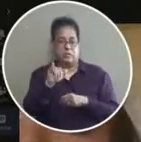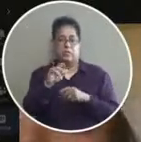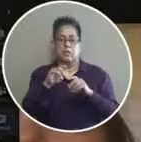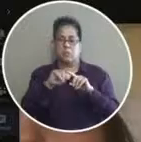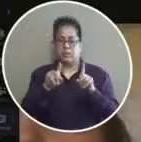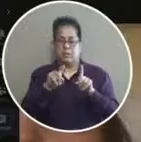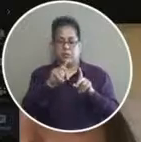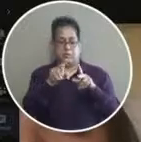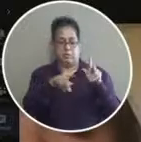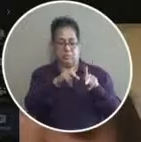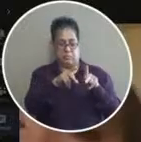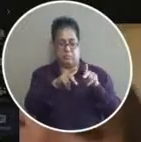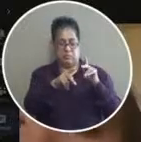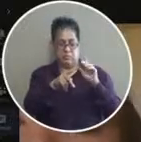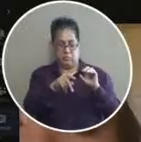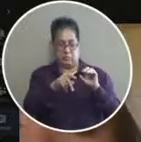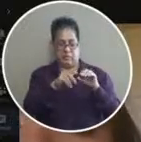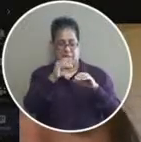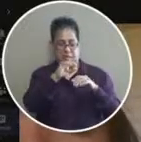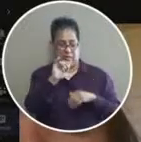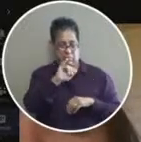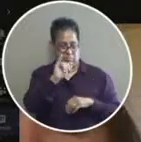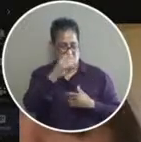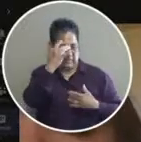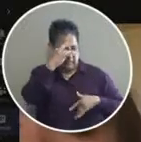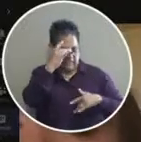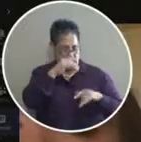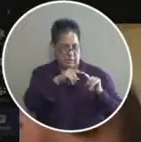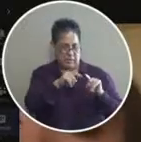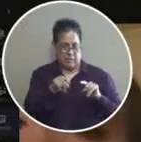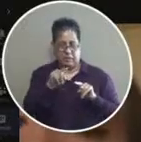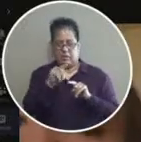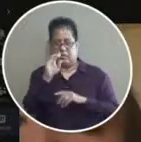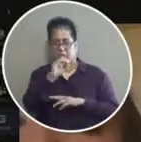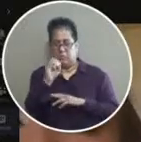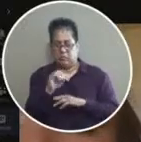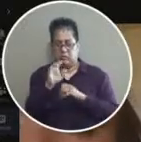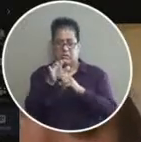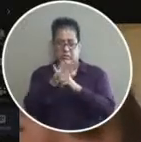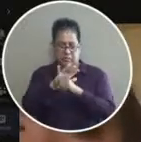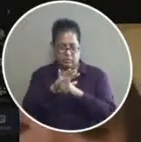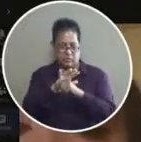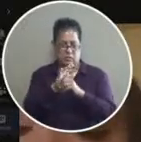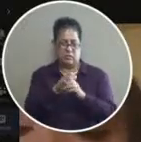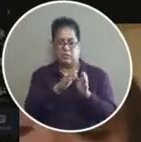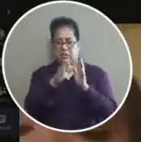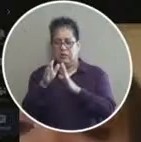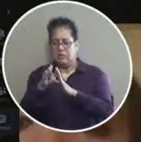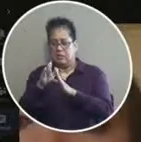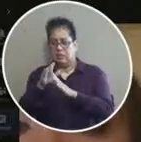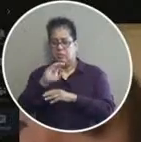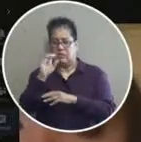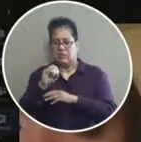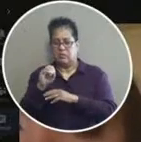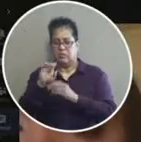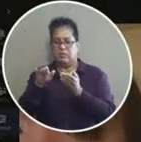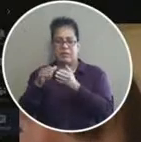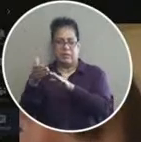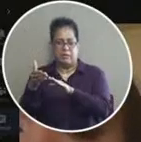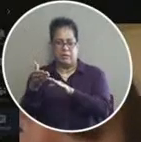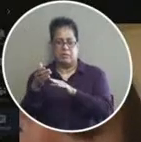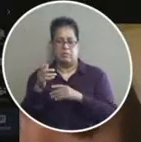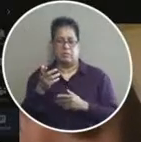of people that are being infected, and then the actual percentage of people that have recovered, and then the actual percentage of deaths that